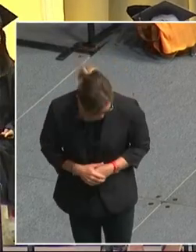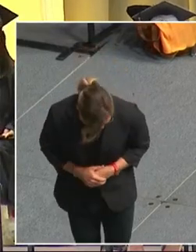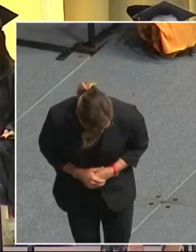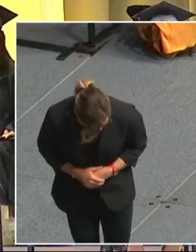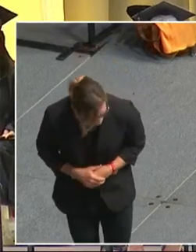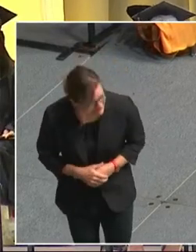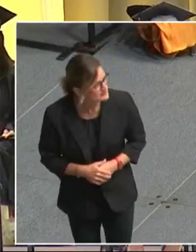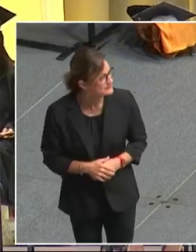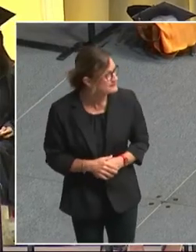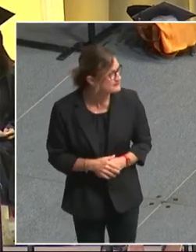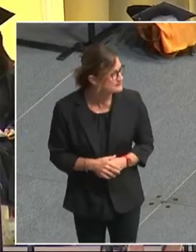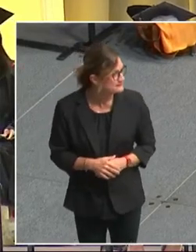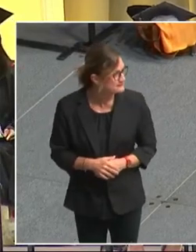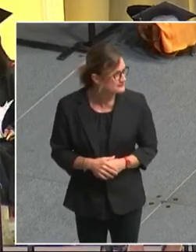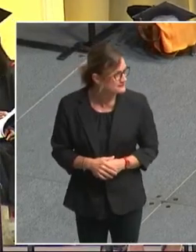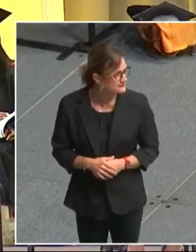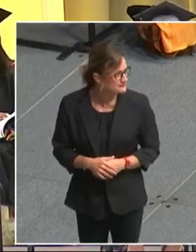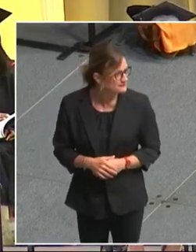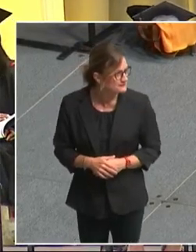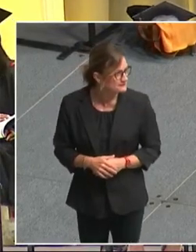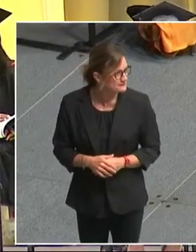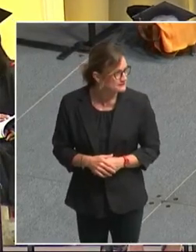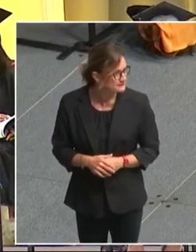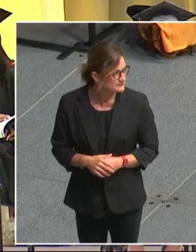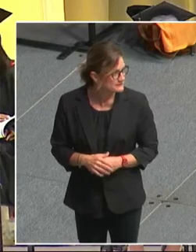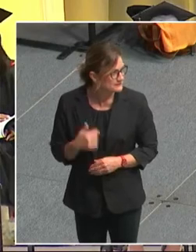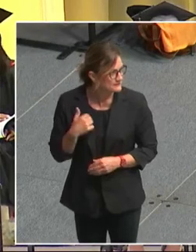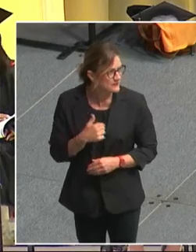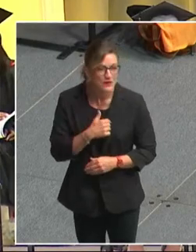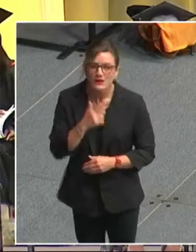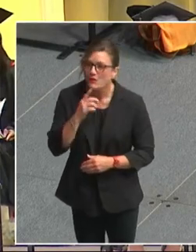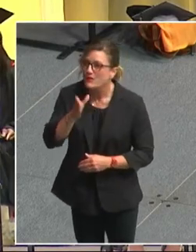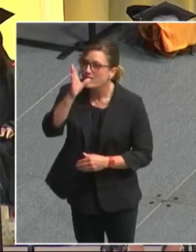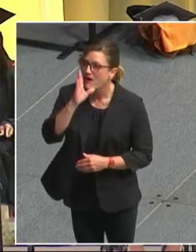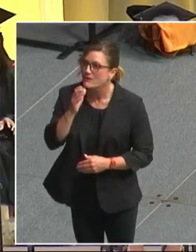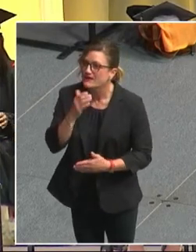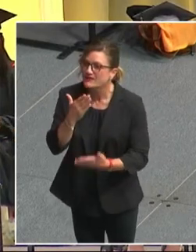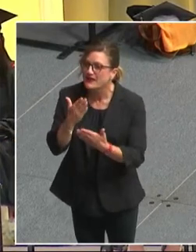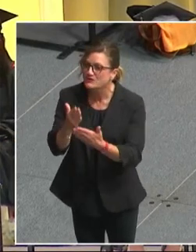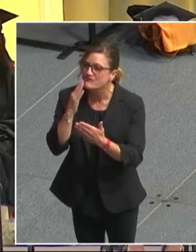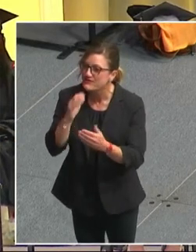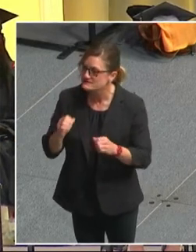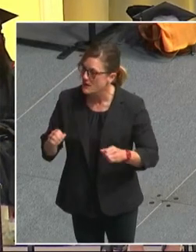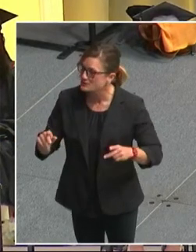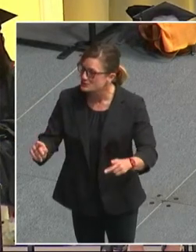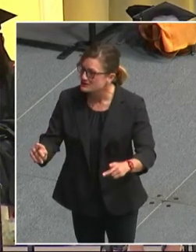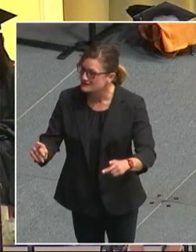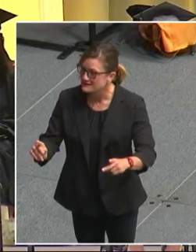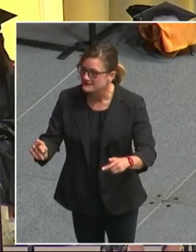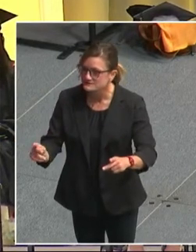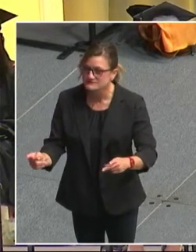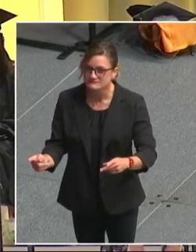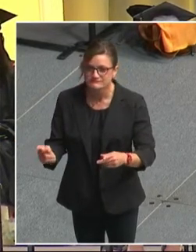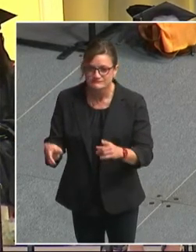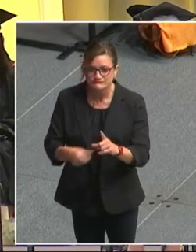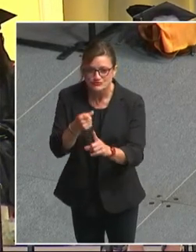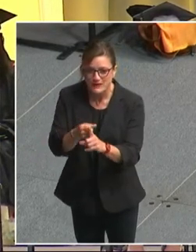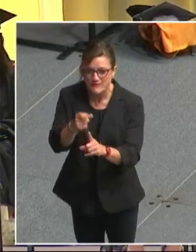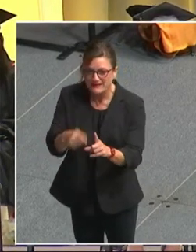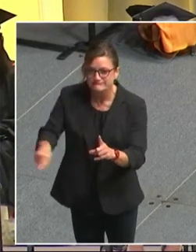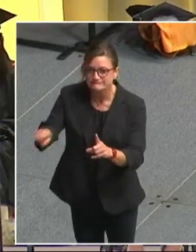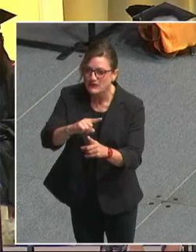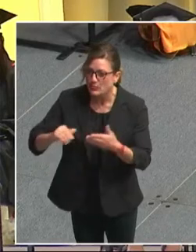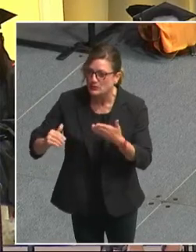Good and loving God, we give you thanks for the opportunity to play a part in the lives of our new